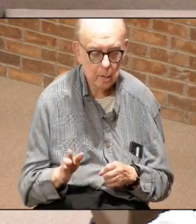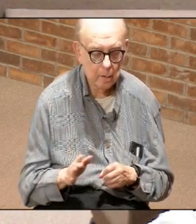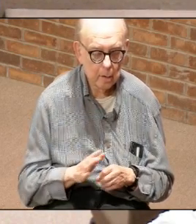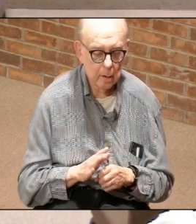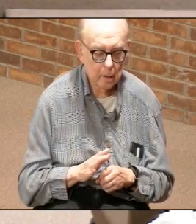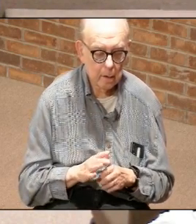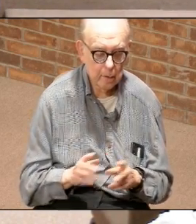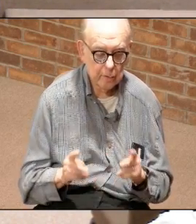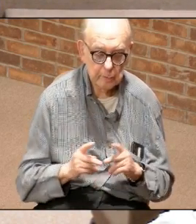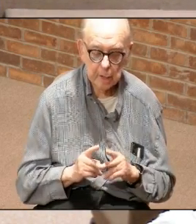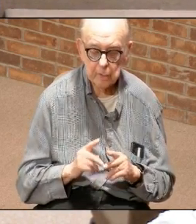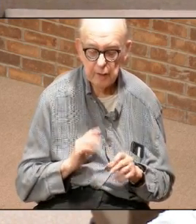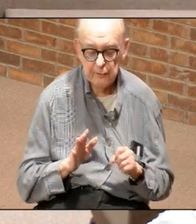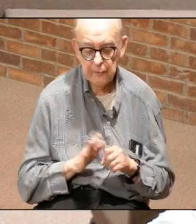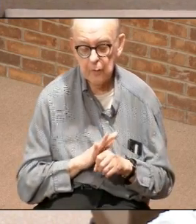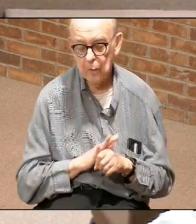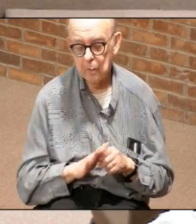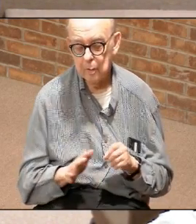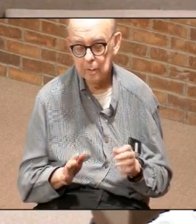would be packed.